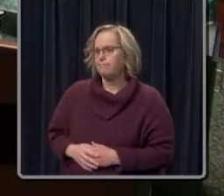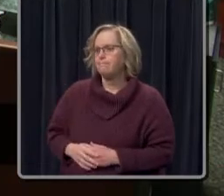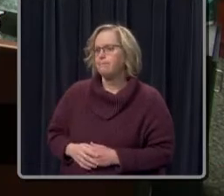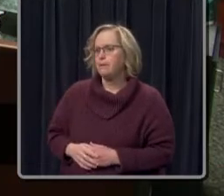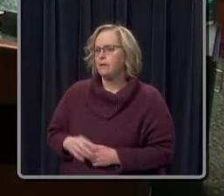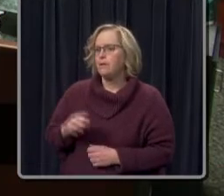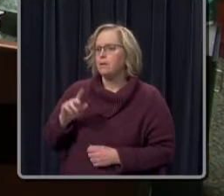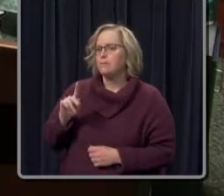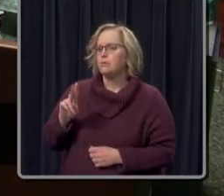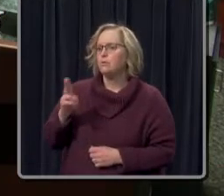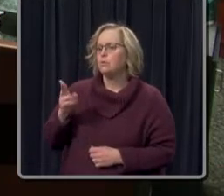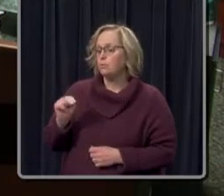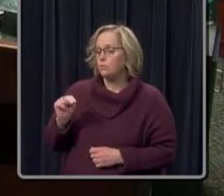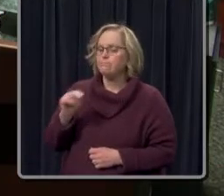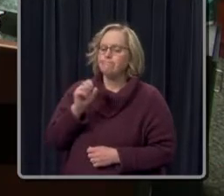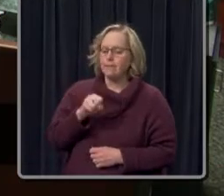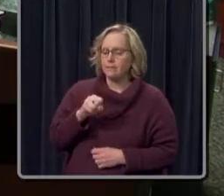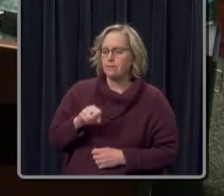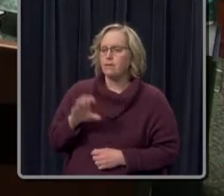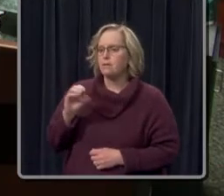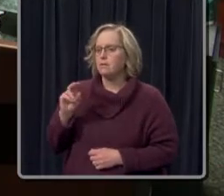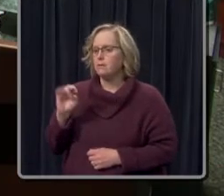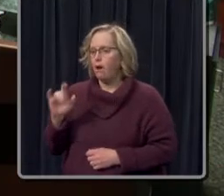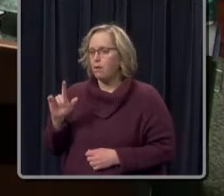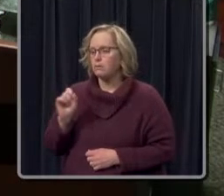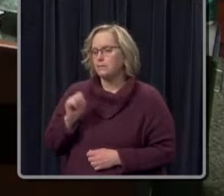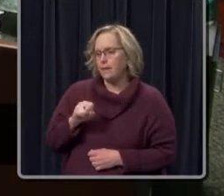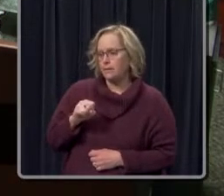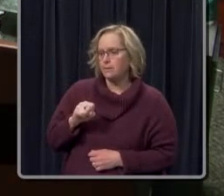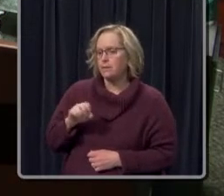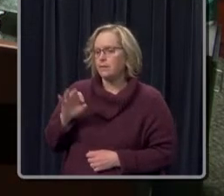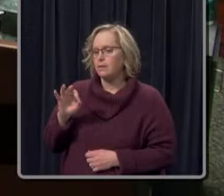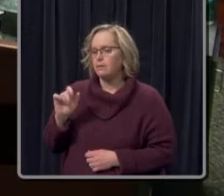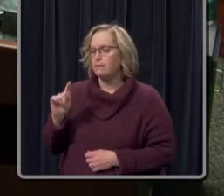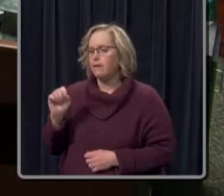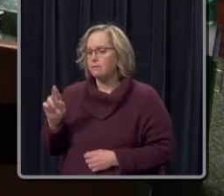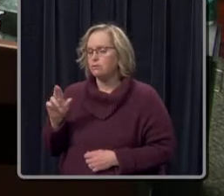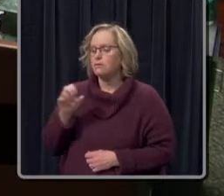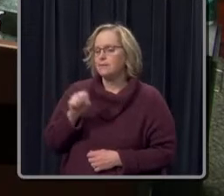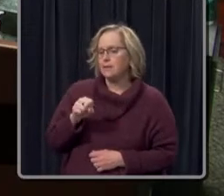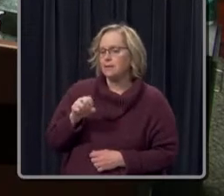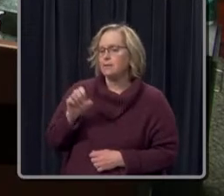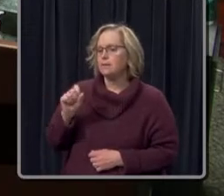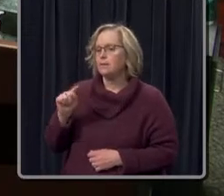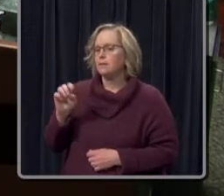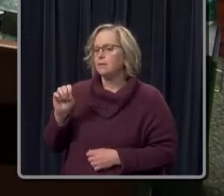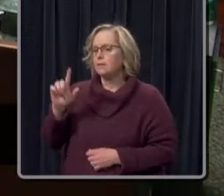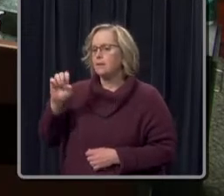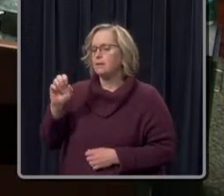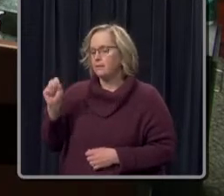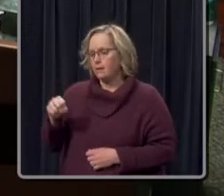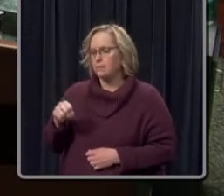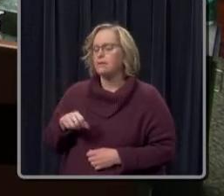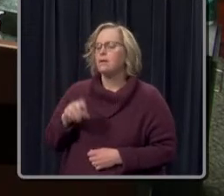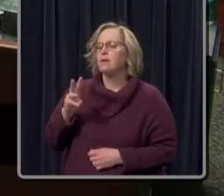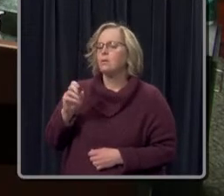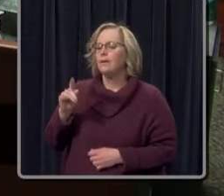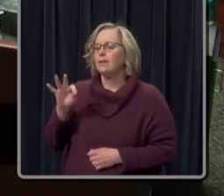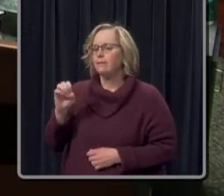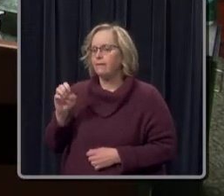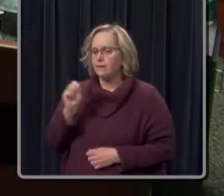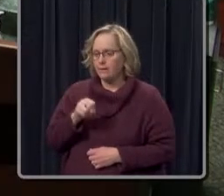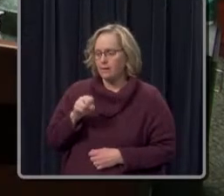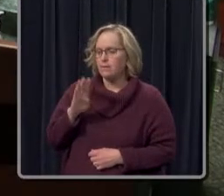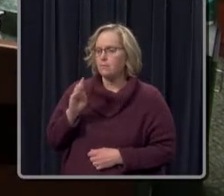Mr. Kuhn, Yes. Mr. Connell, Yes. Mrs. Felter, Yes. Mrs. Steele, Yes. Mr. Wycliffe, Yes.